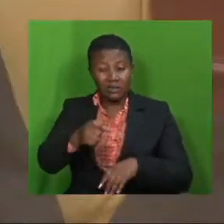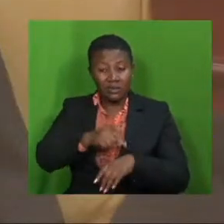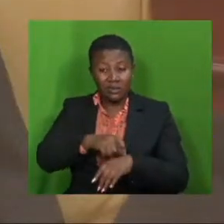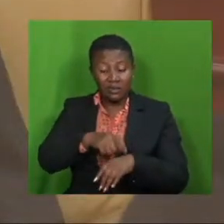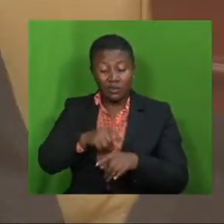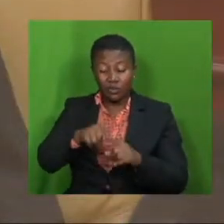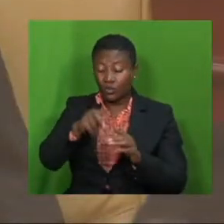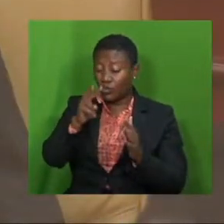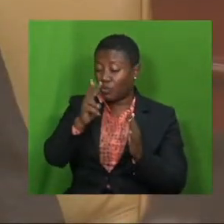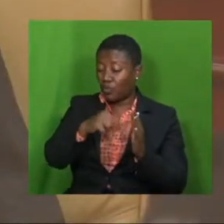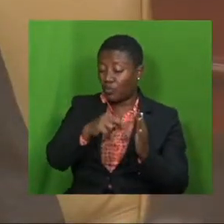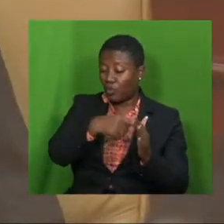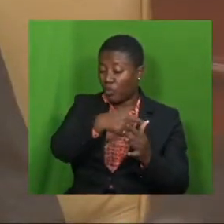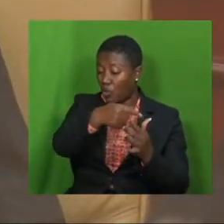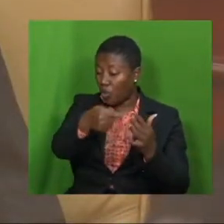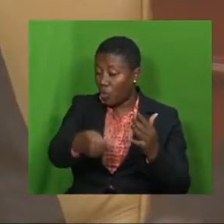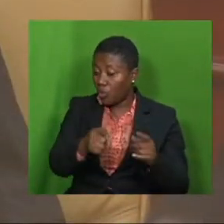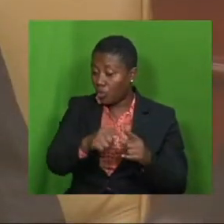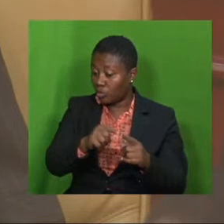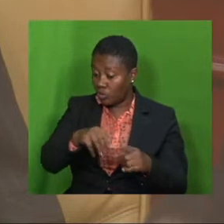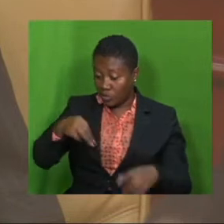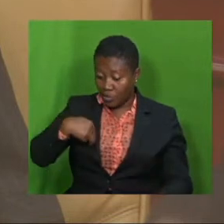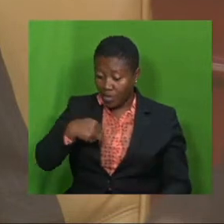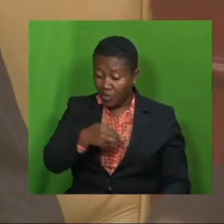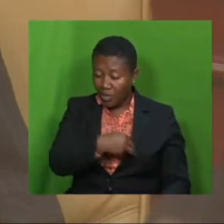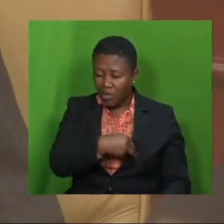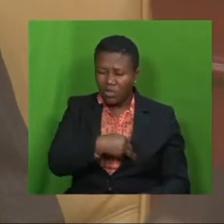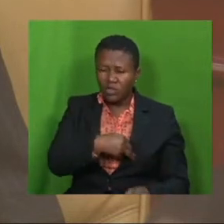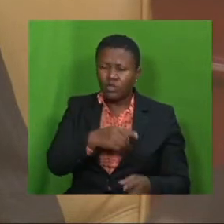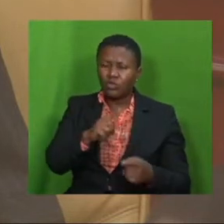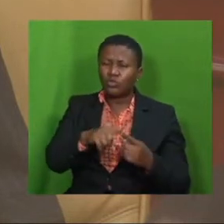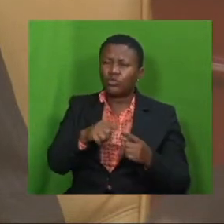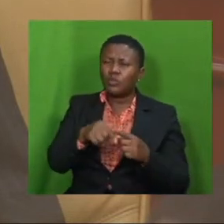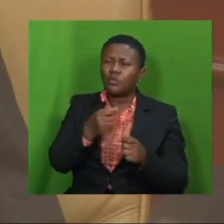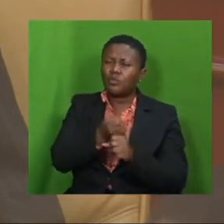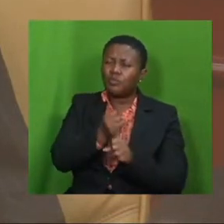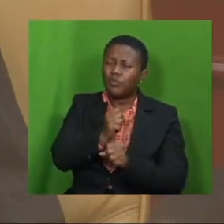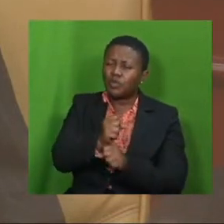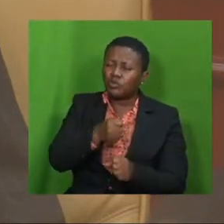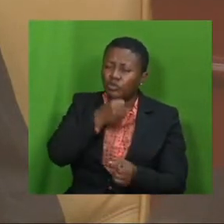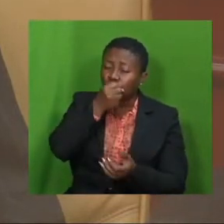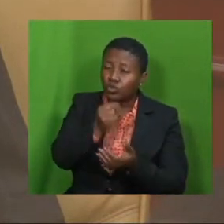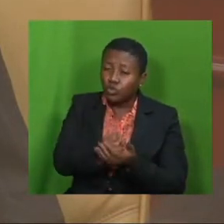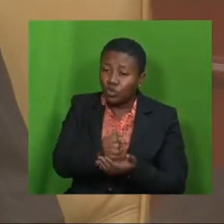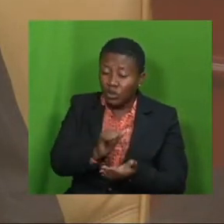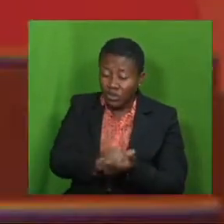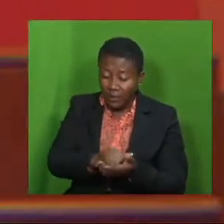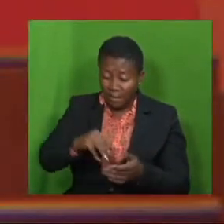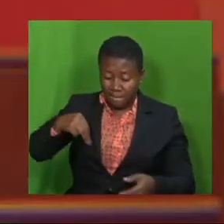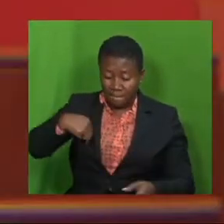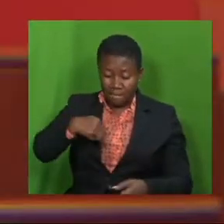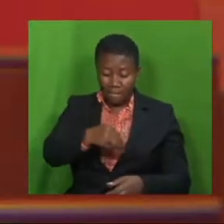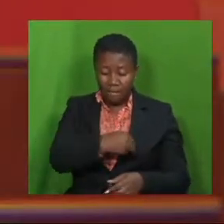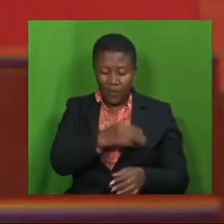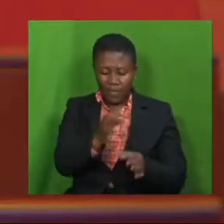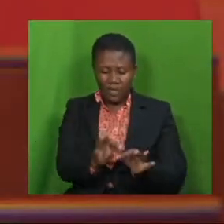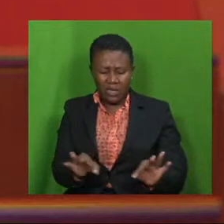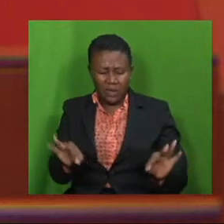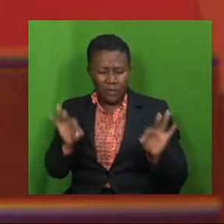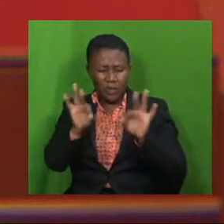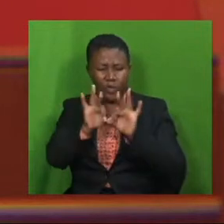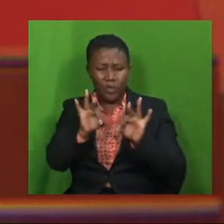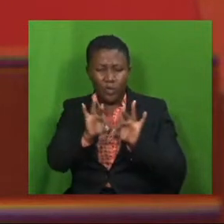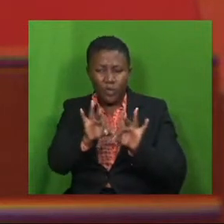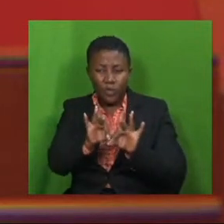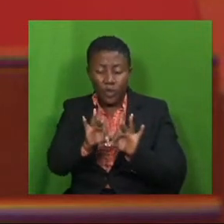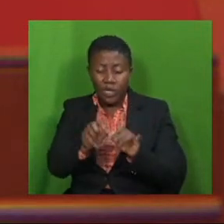Parliament to ensure members, and more importantly, the general public, are apprised of the